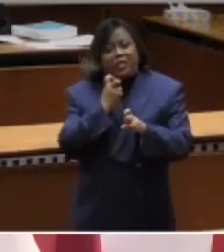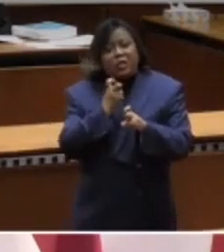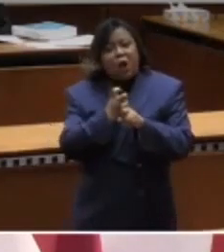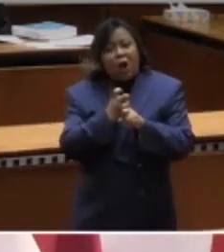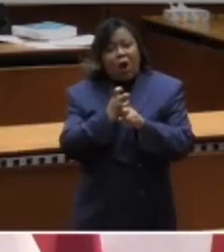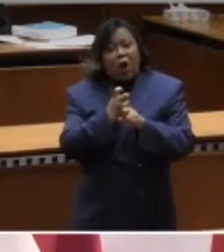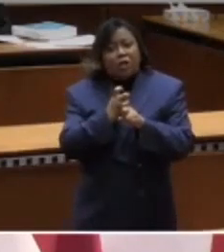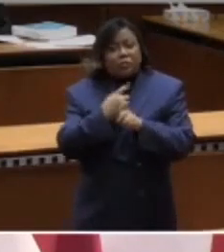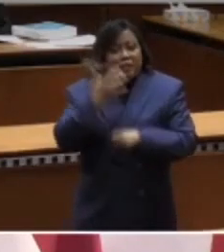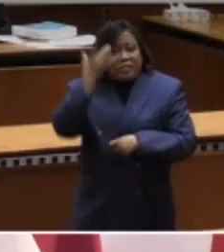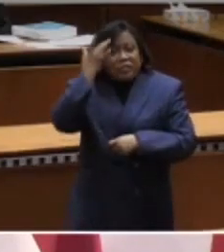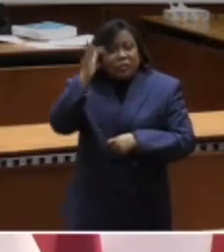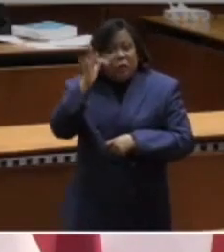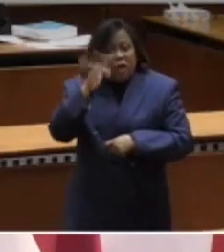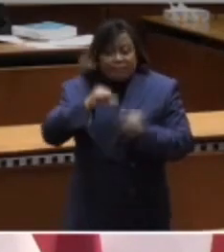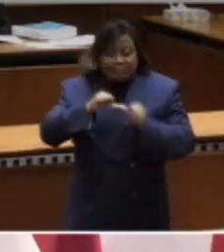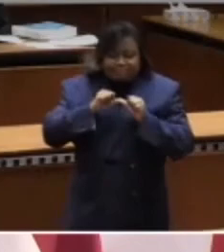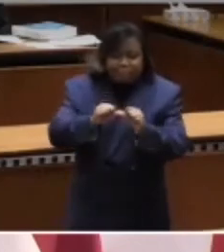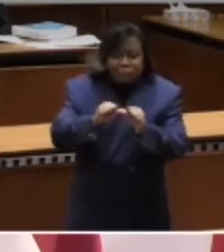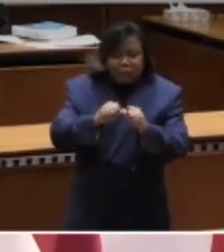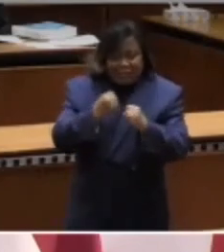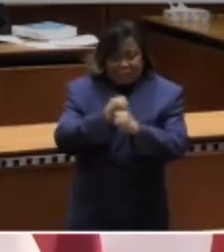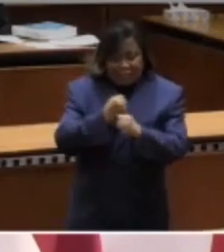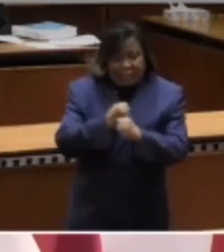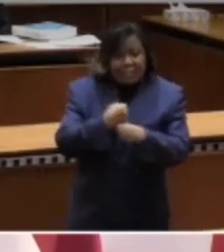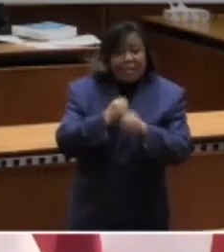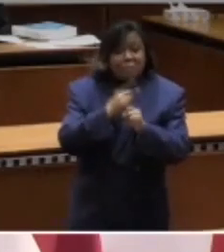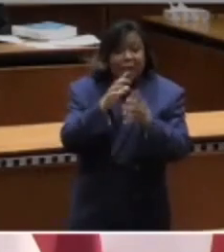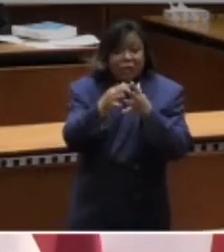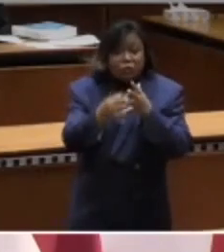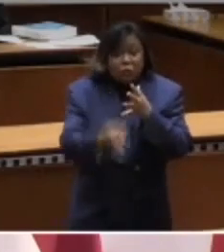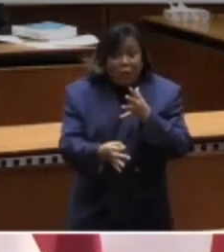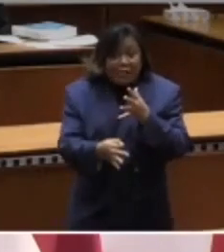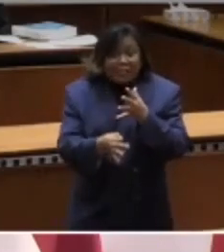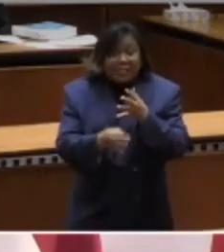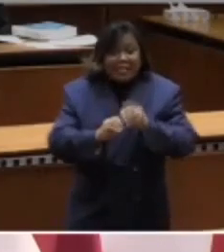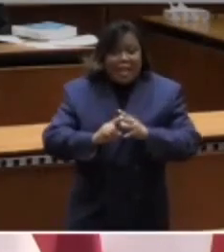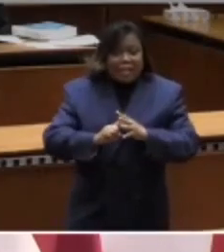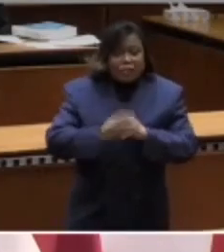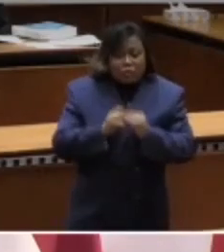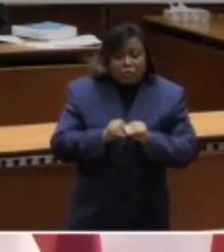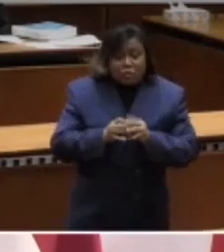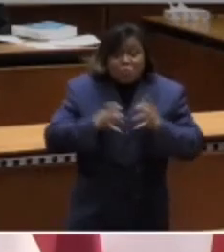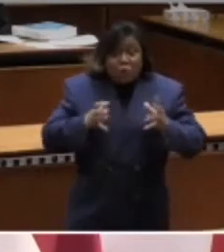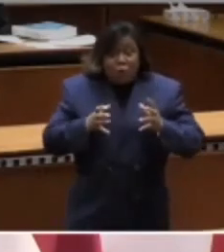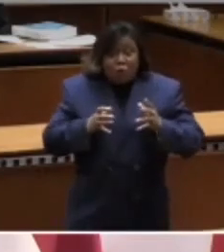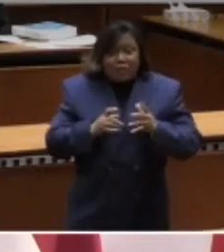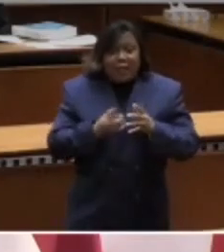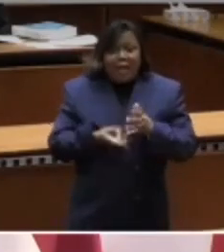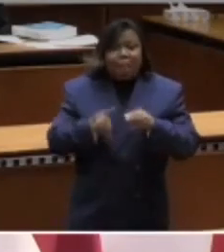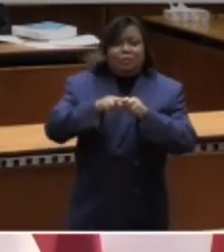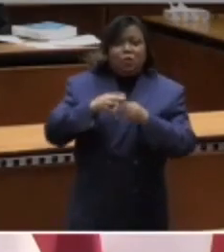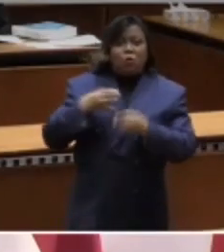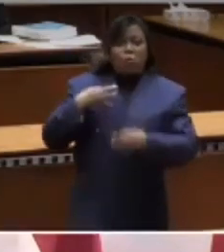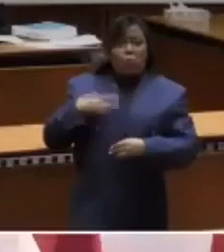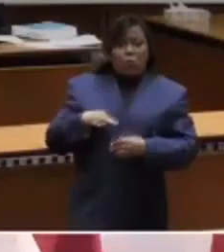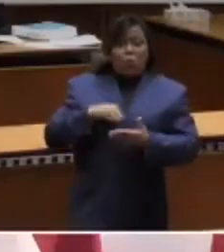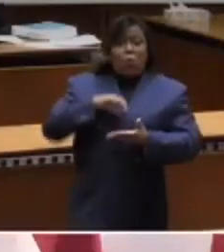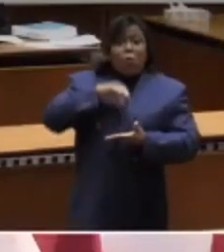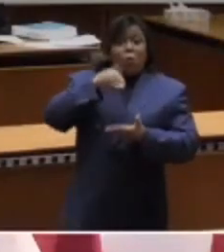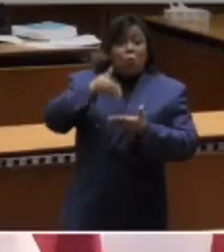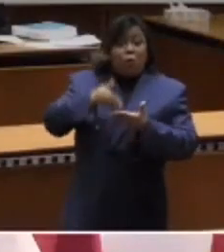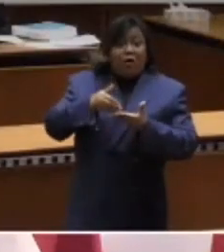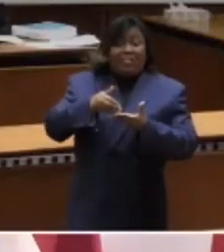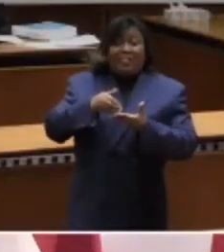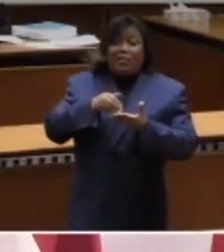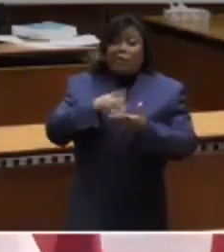hard to be smart and prudent and strategic and make choices that spur growth and build wealth. We have